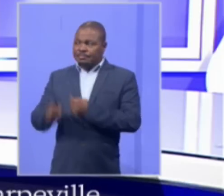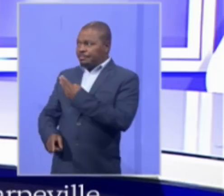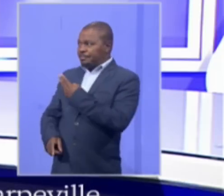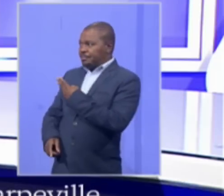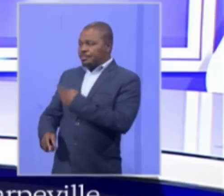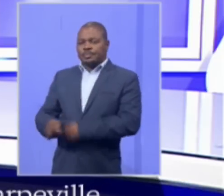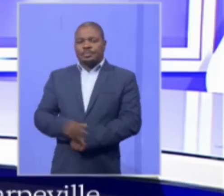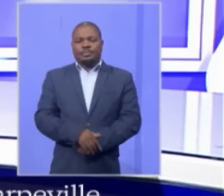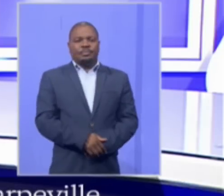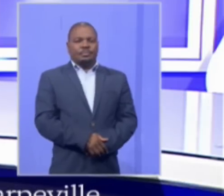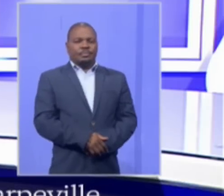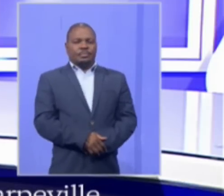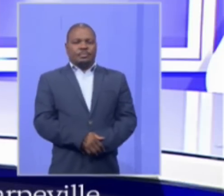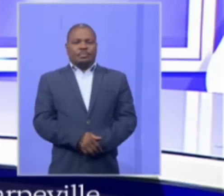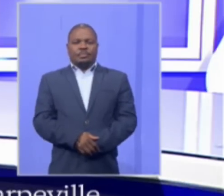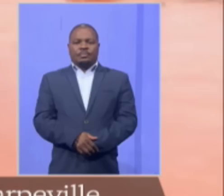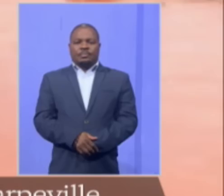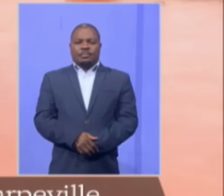ka bophara.